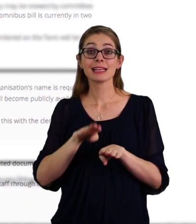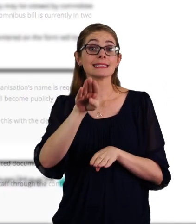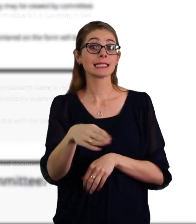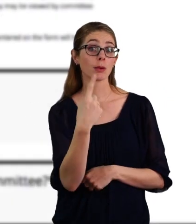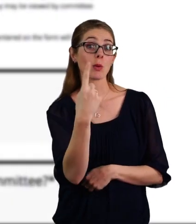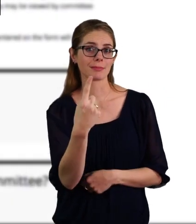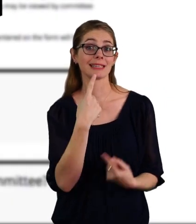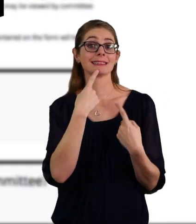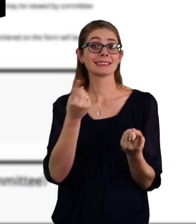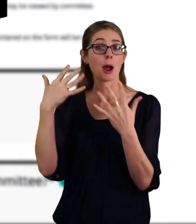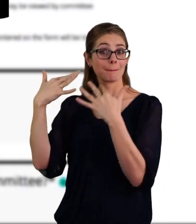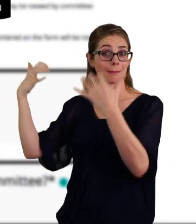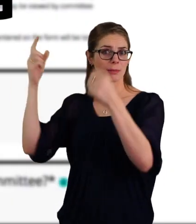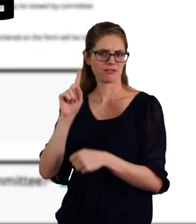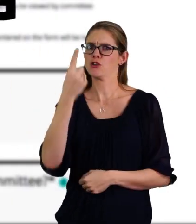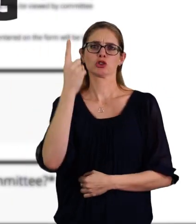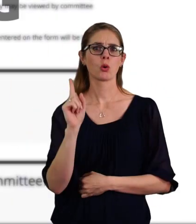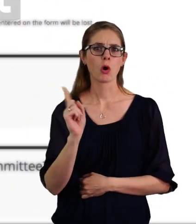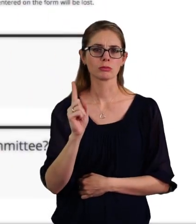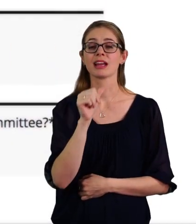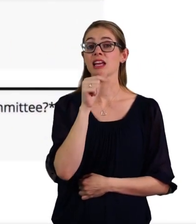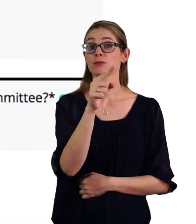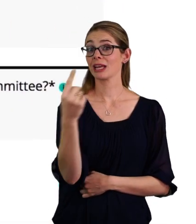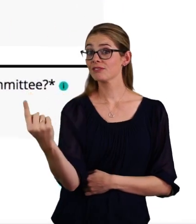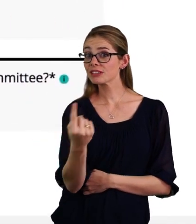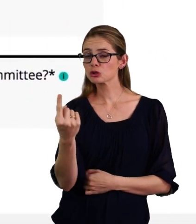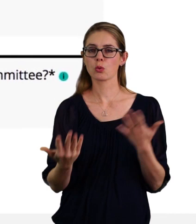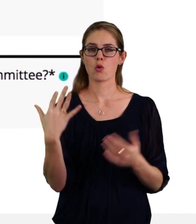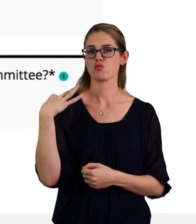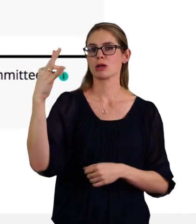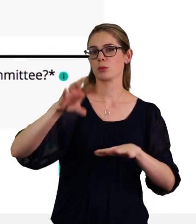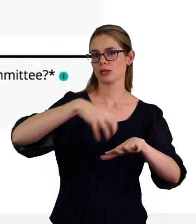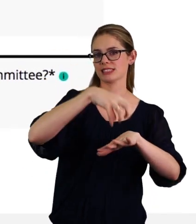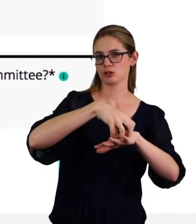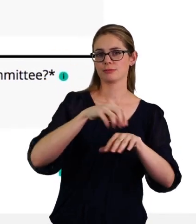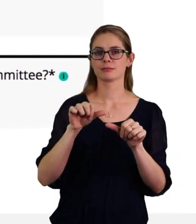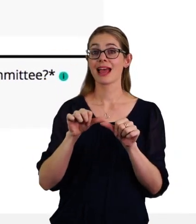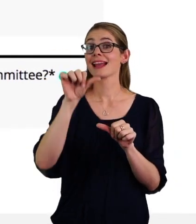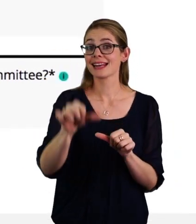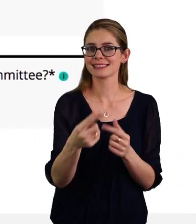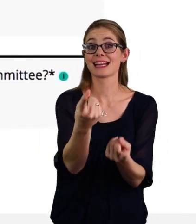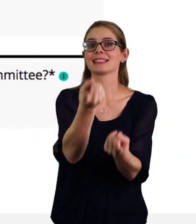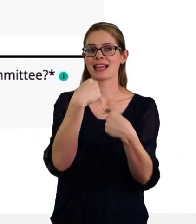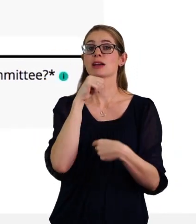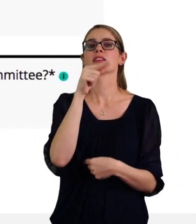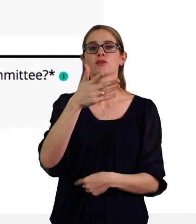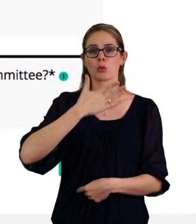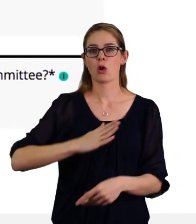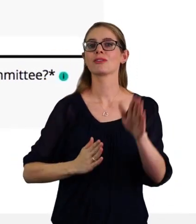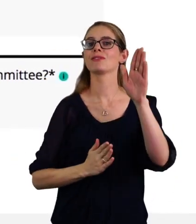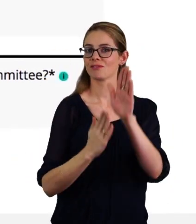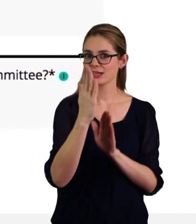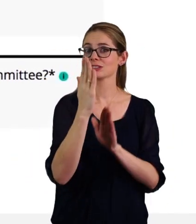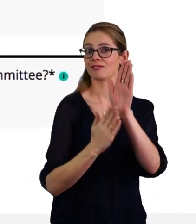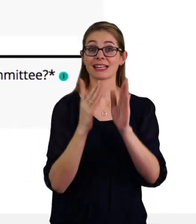first step is to tell Parliament how you're submitting. We need to know if you're submitting as an individual or on behalf of an organisation. This is also where